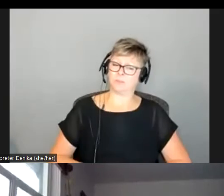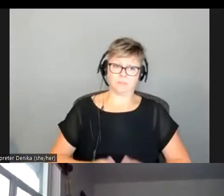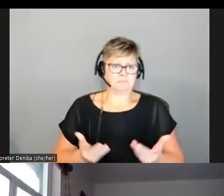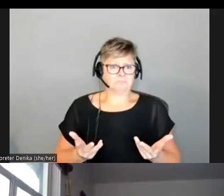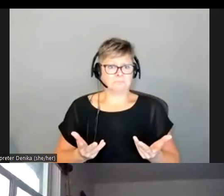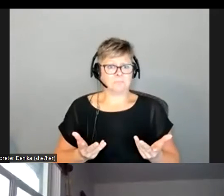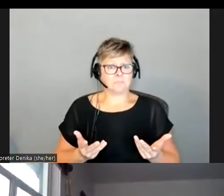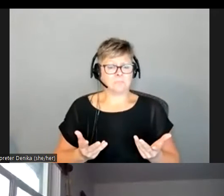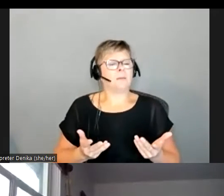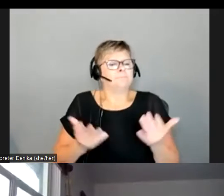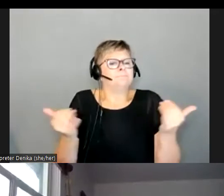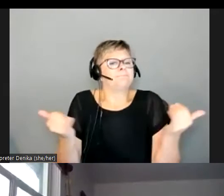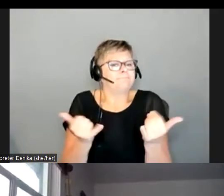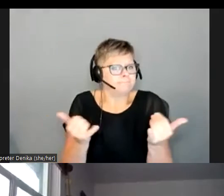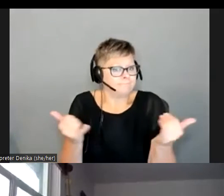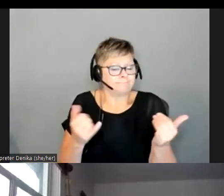So today I had the meeting,